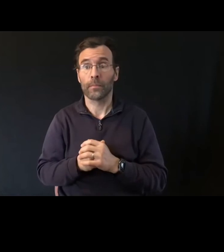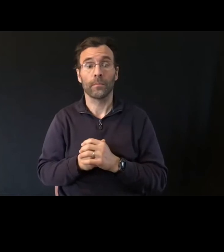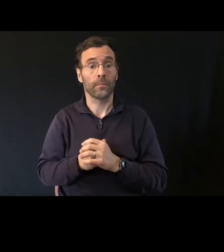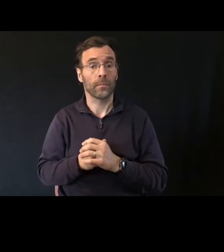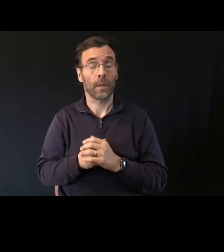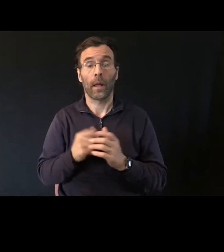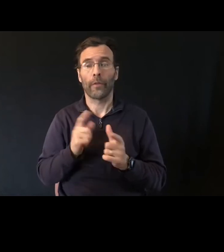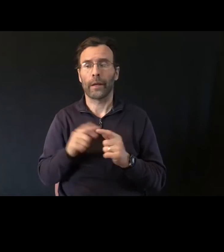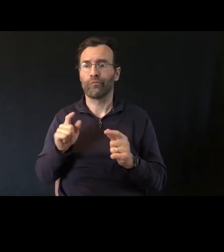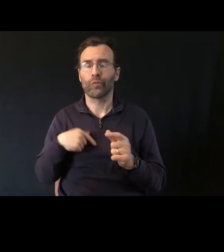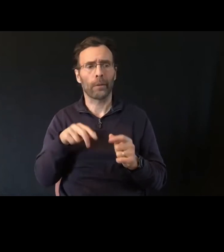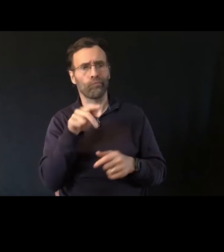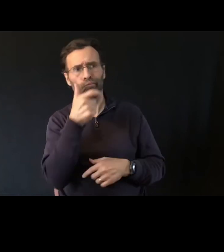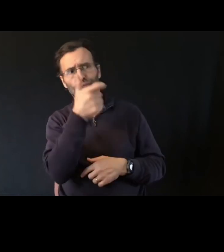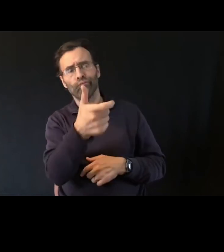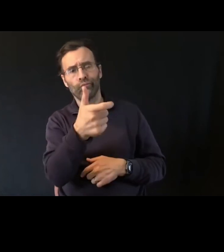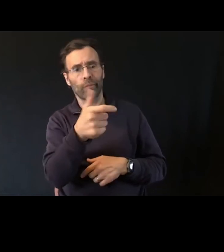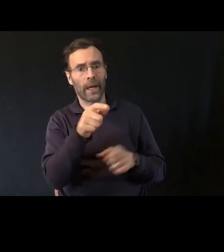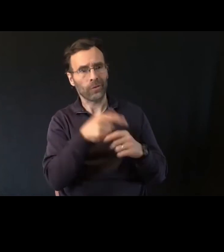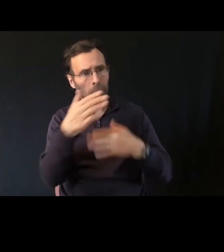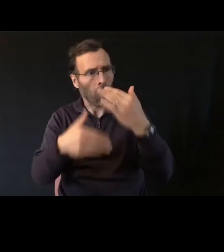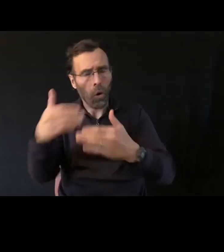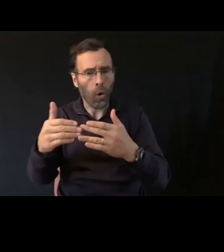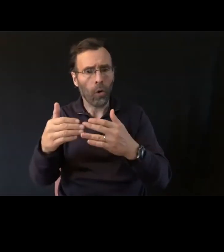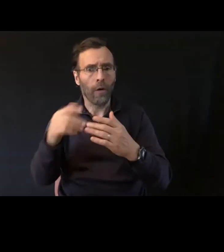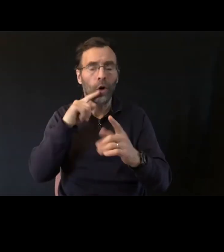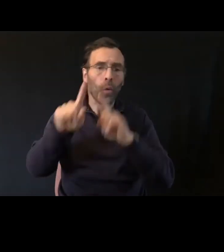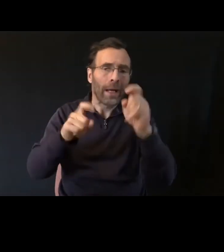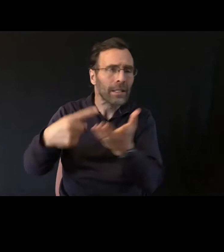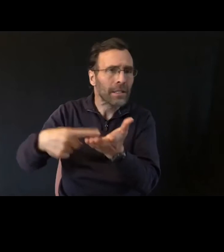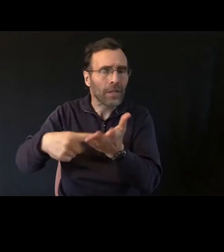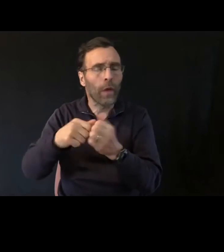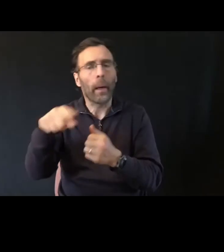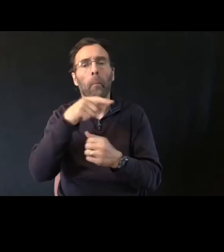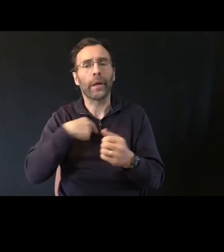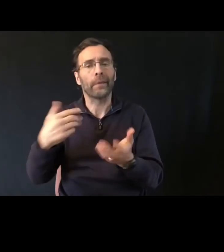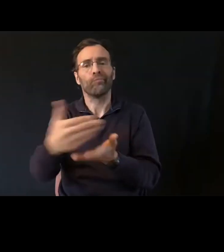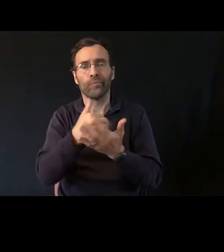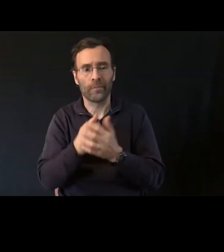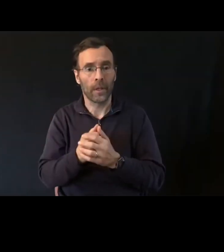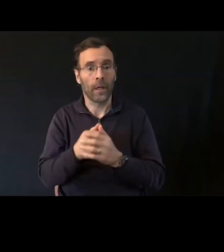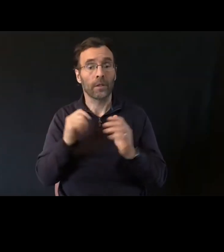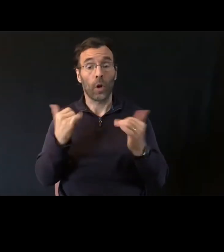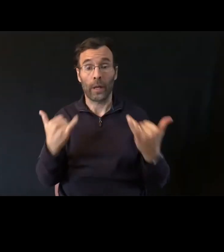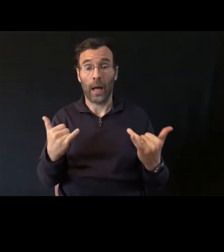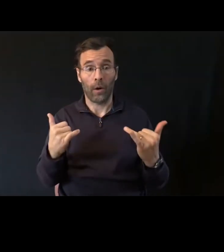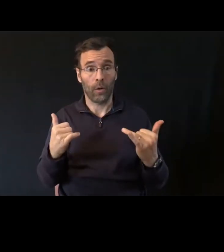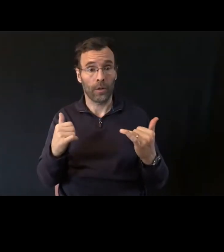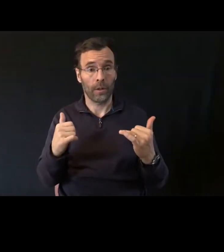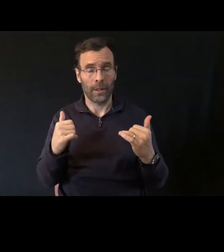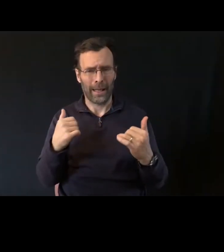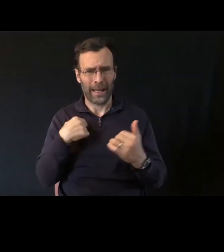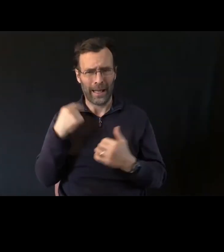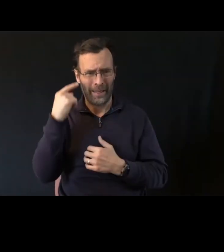that information with us as we go into some questions and discussions with them. So let's hand it off to, I